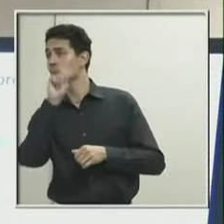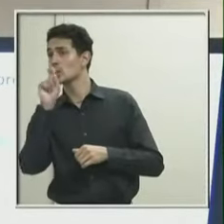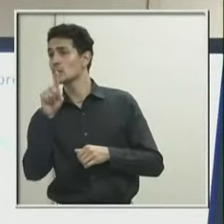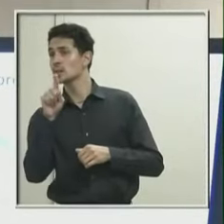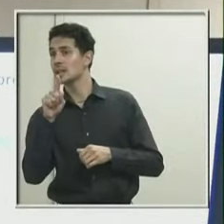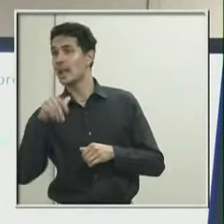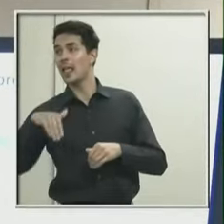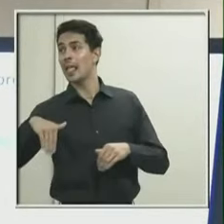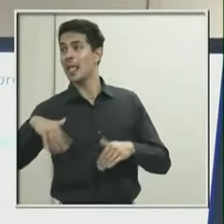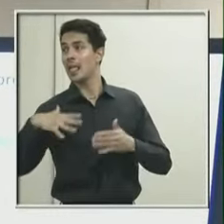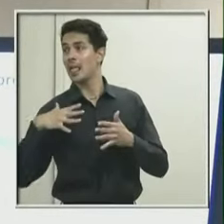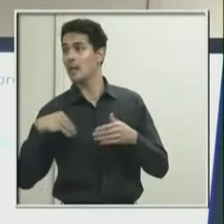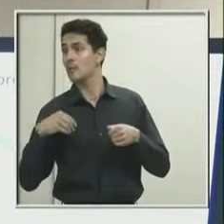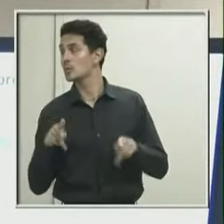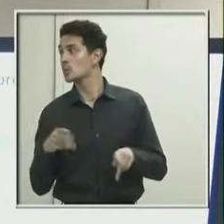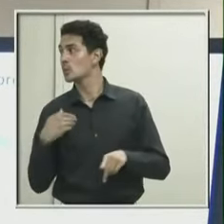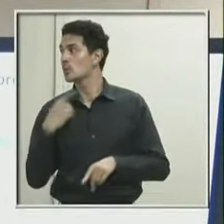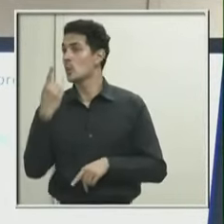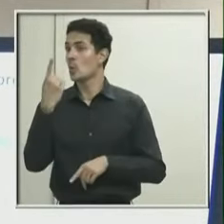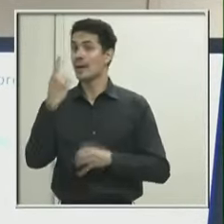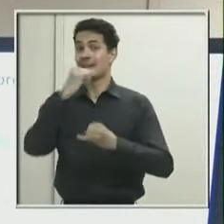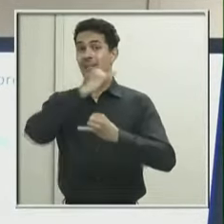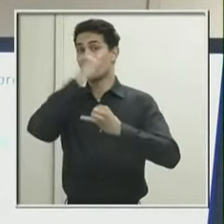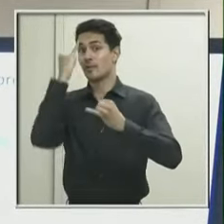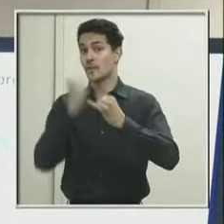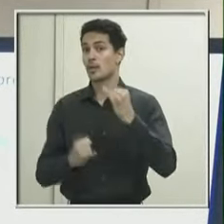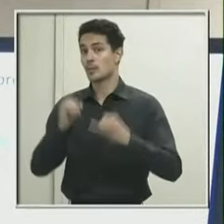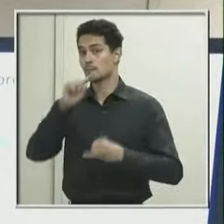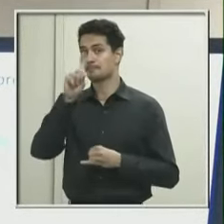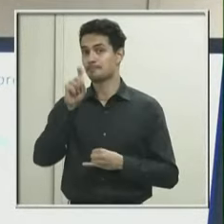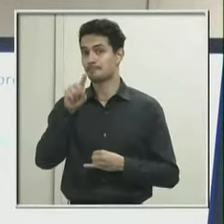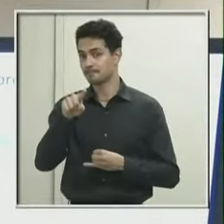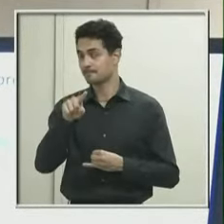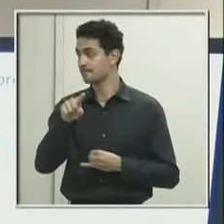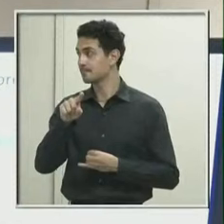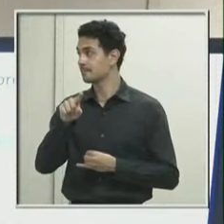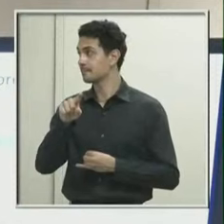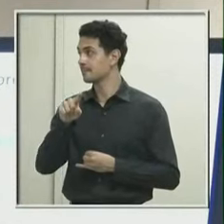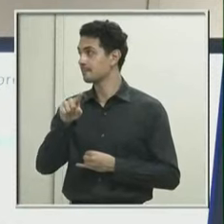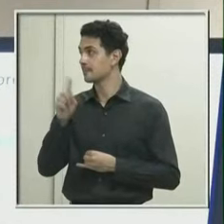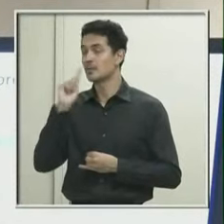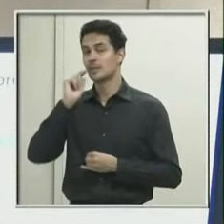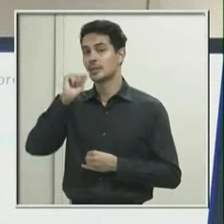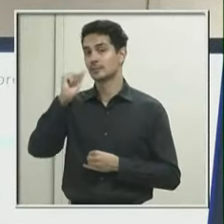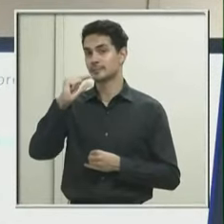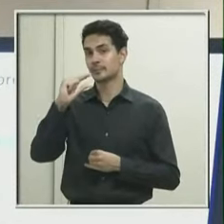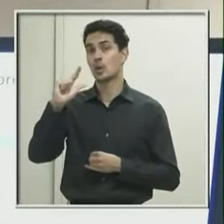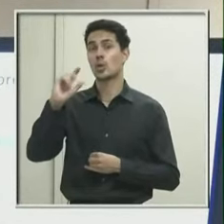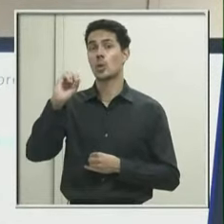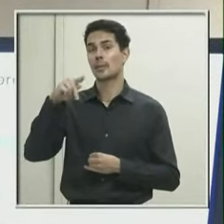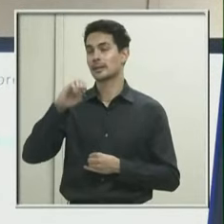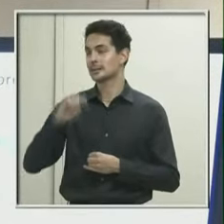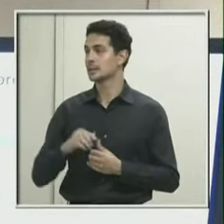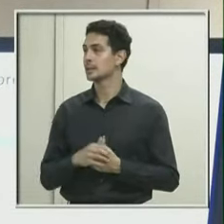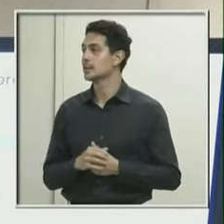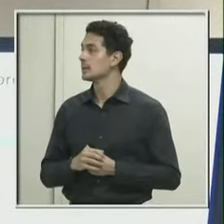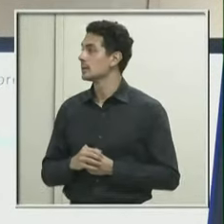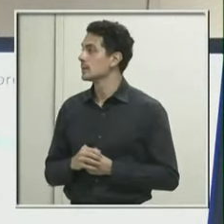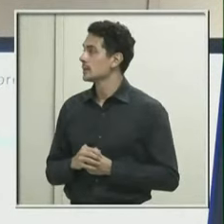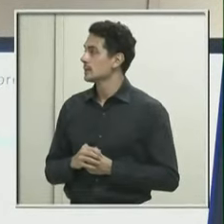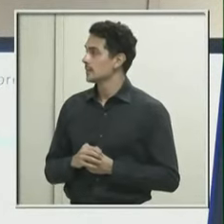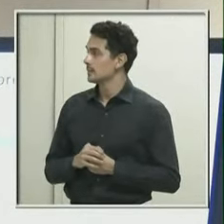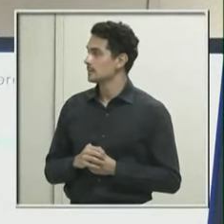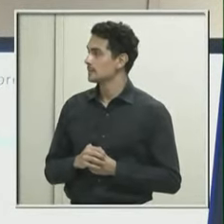the group here? Okay, we have one final question for, it says for Attorney General Lopez.